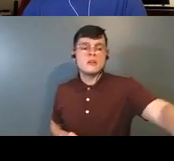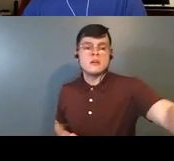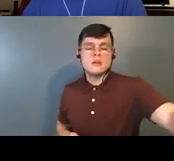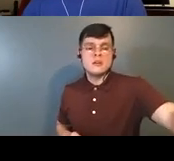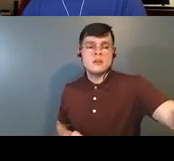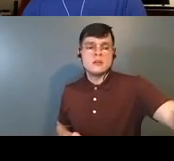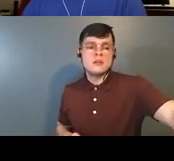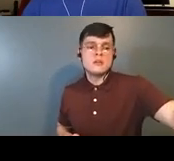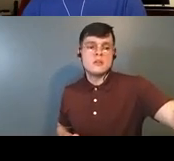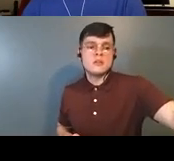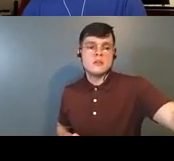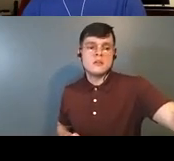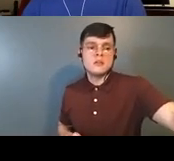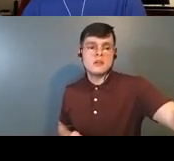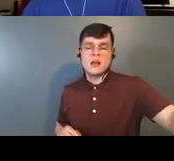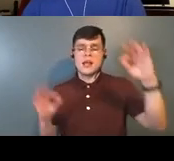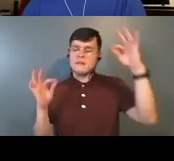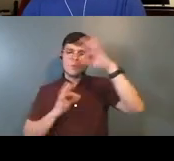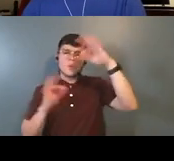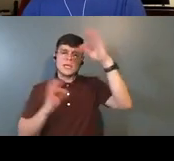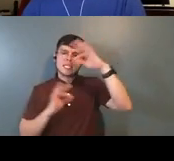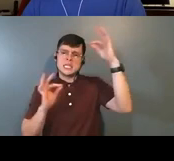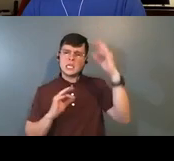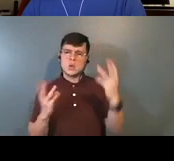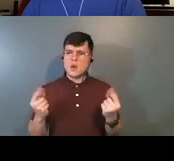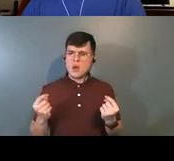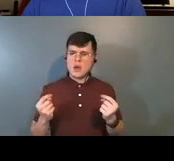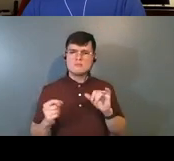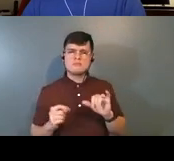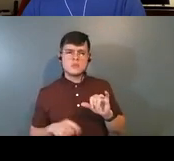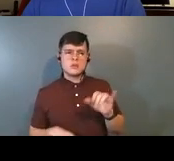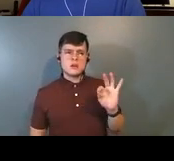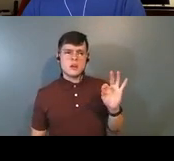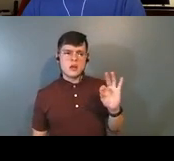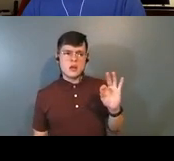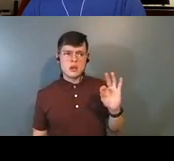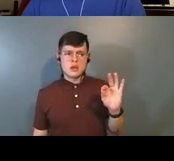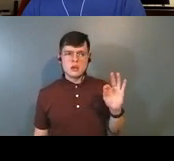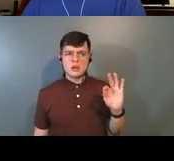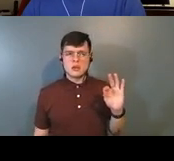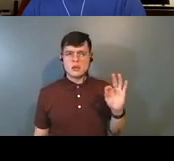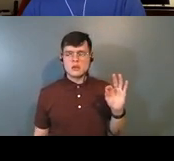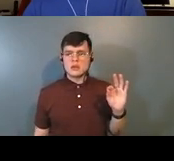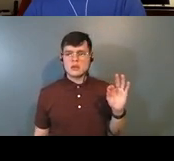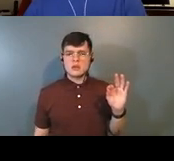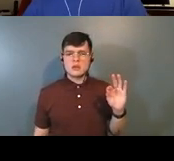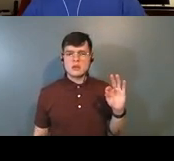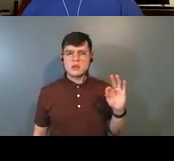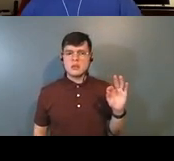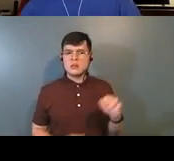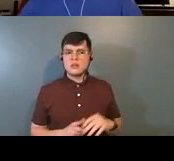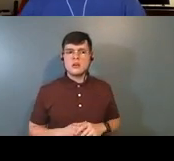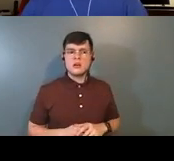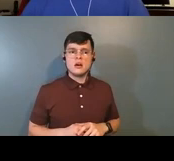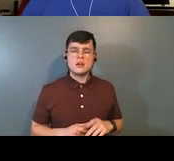I have no idea what. Left parent 9, right parent checkbox. There's 9. Not checked. Left parent 114, right parent. So